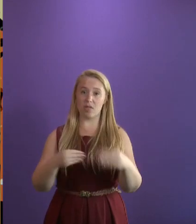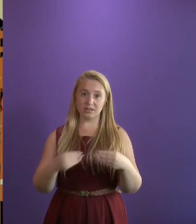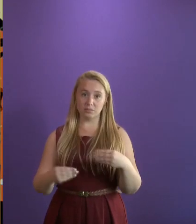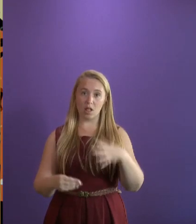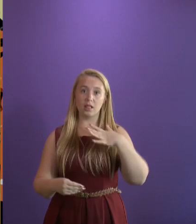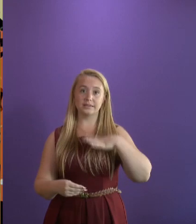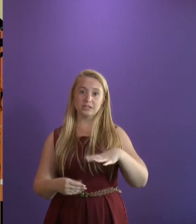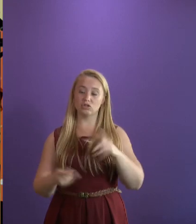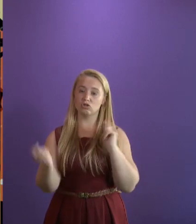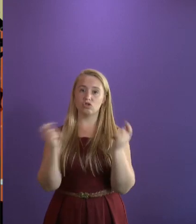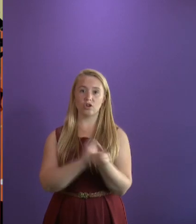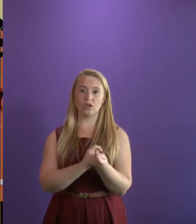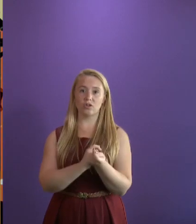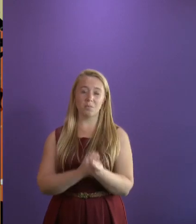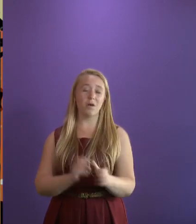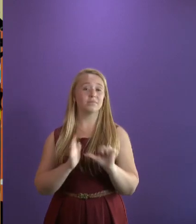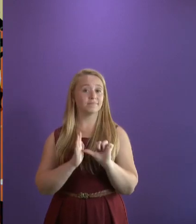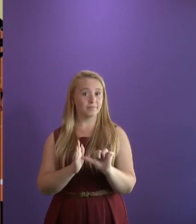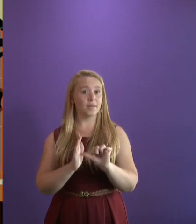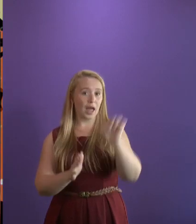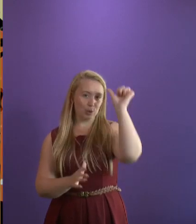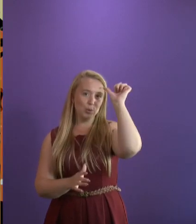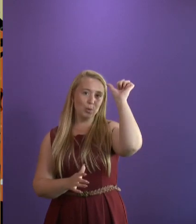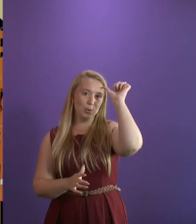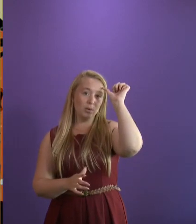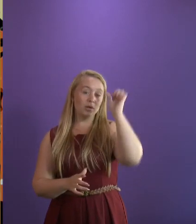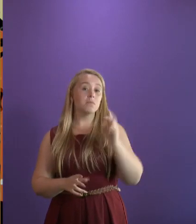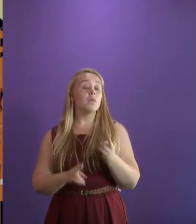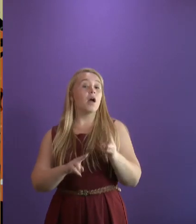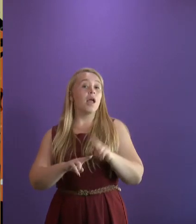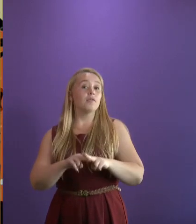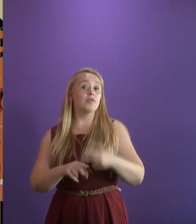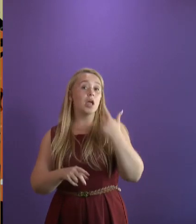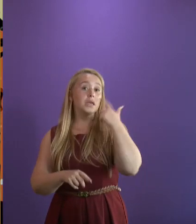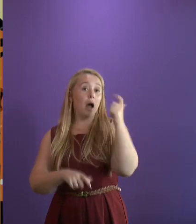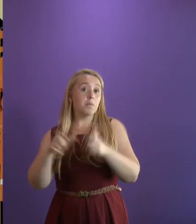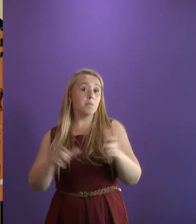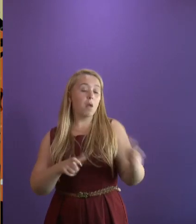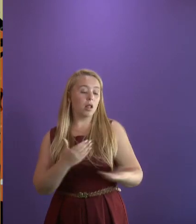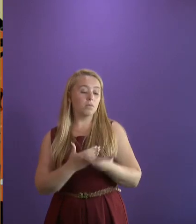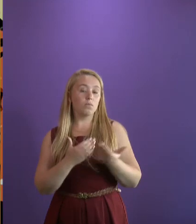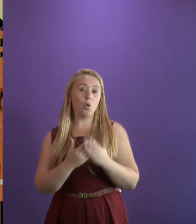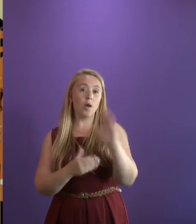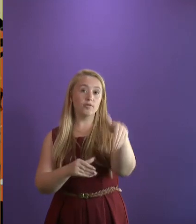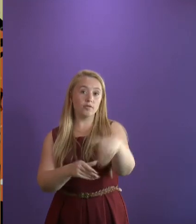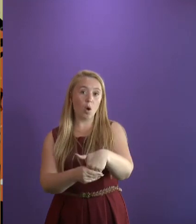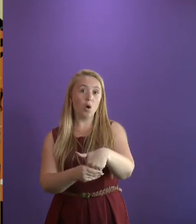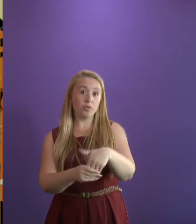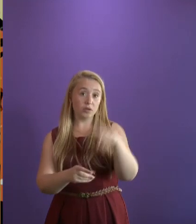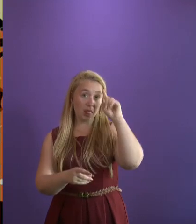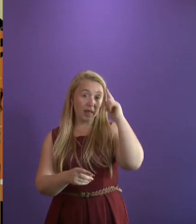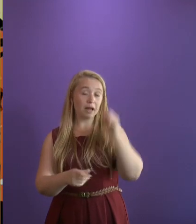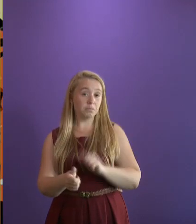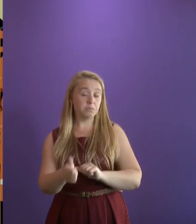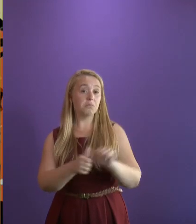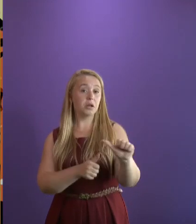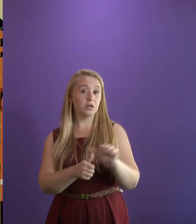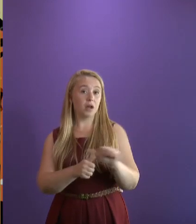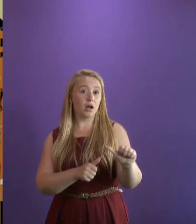it is a really hard thing to do, but I think if we can get younger people involved, and certainly one of the things I said about, the pay, the